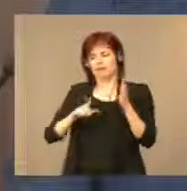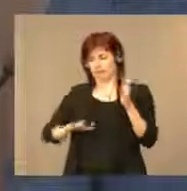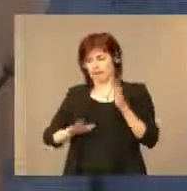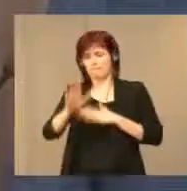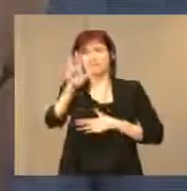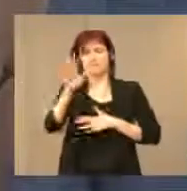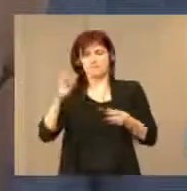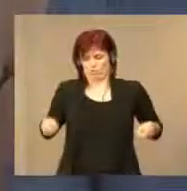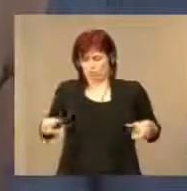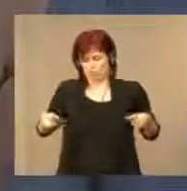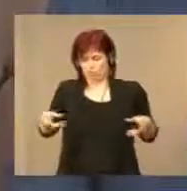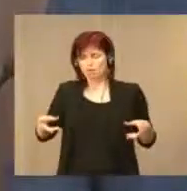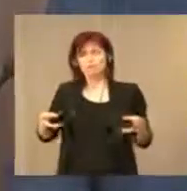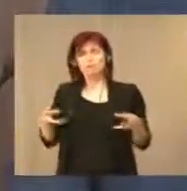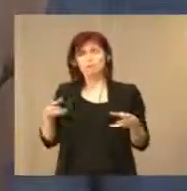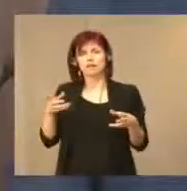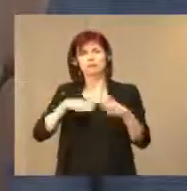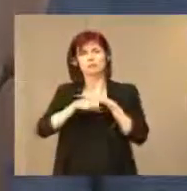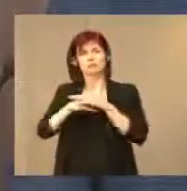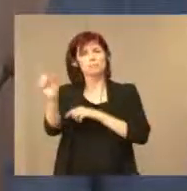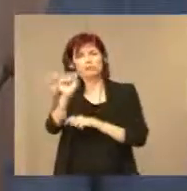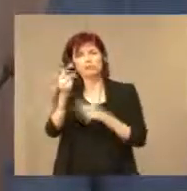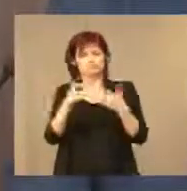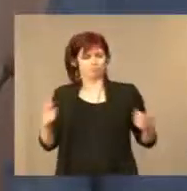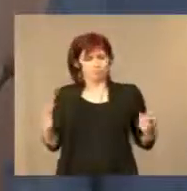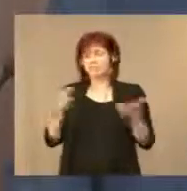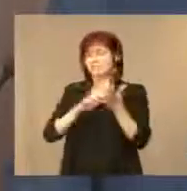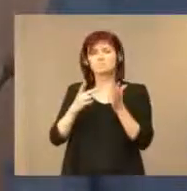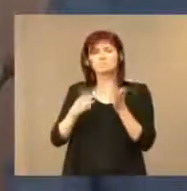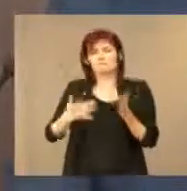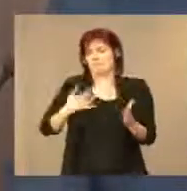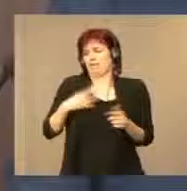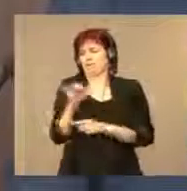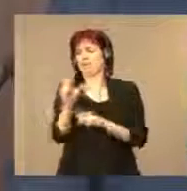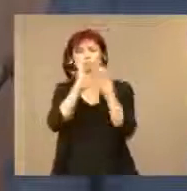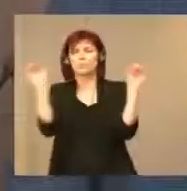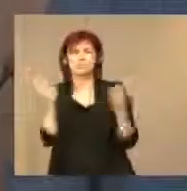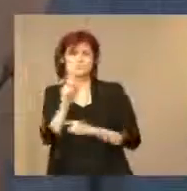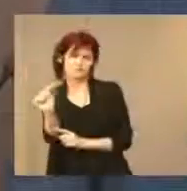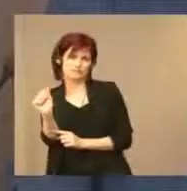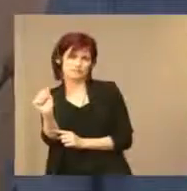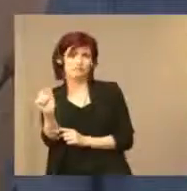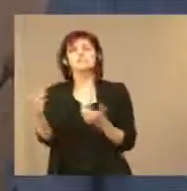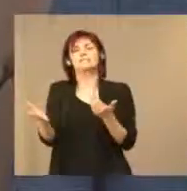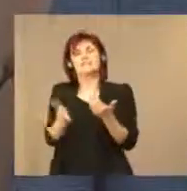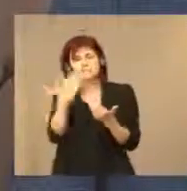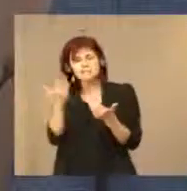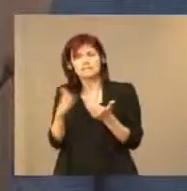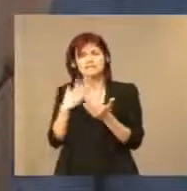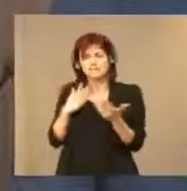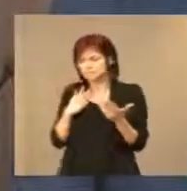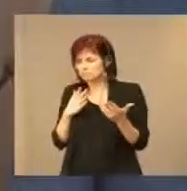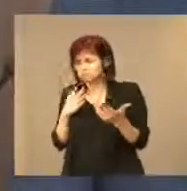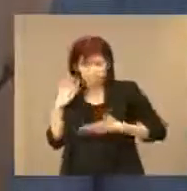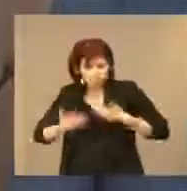wheelchair accessible bathrooms and so on, then really there's no barriers anymore and you don't have to do much. And so a lot of times I think